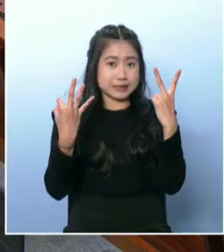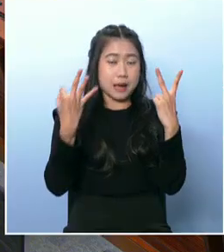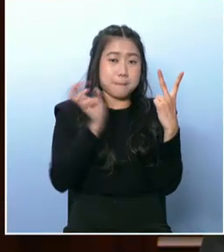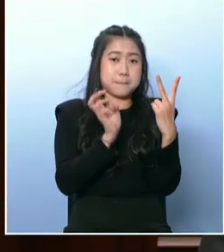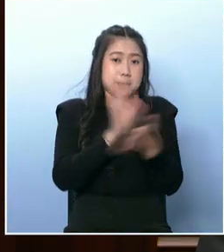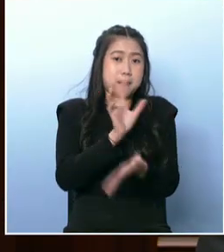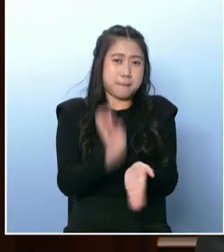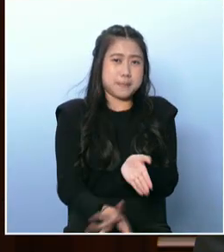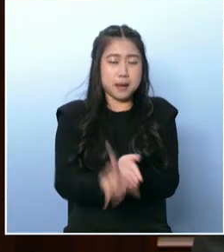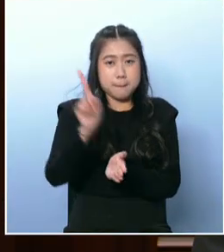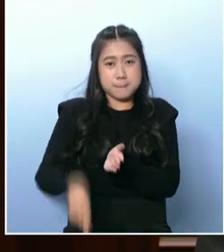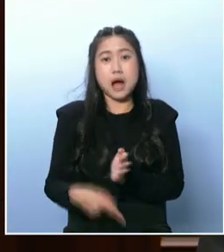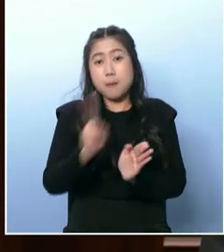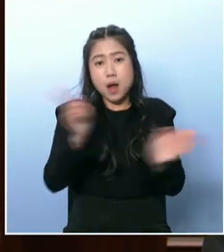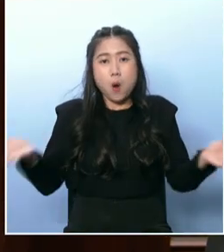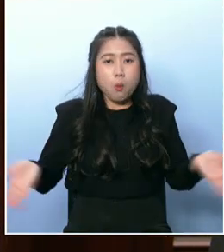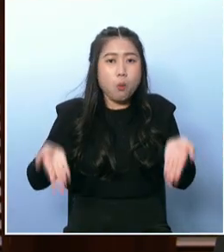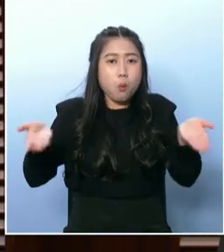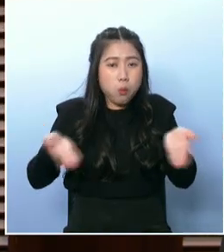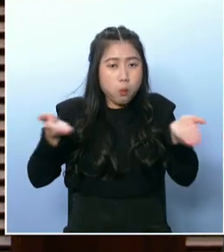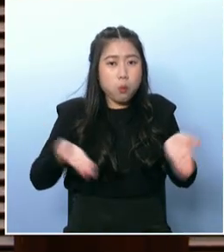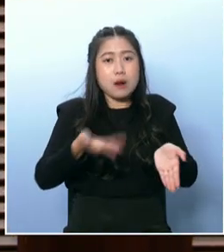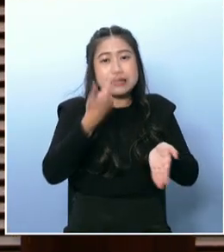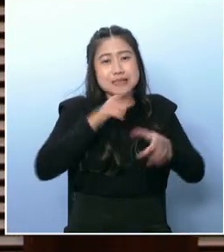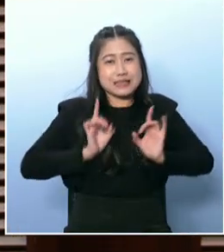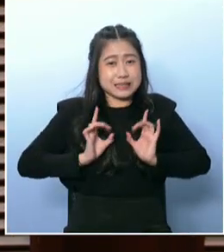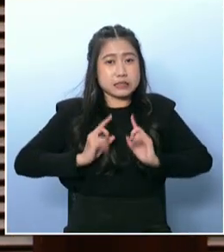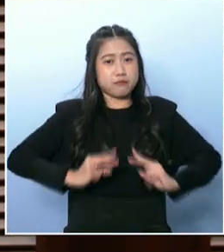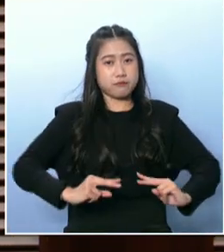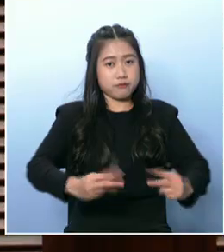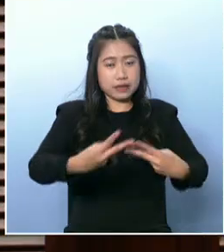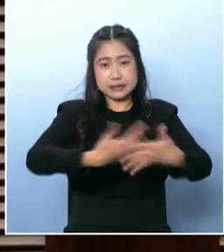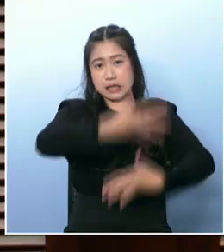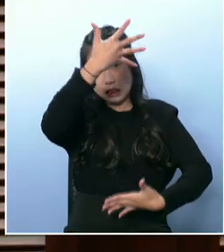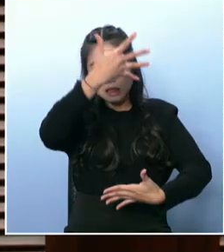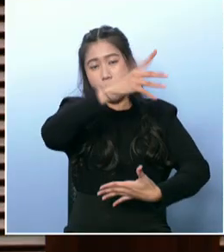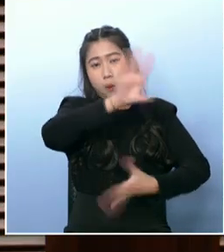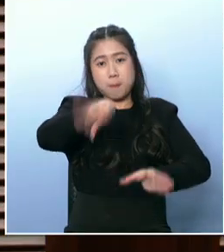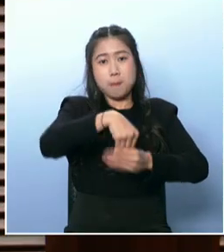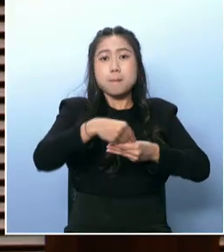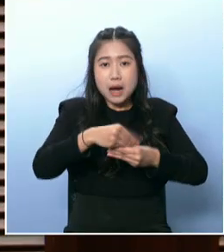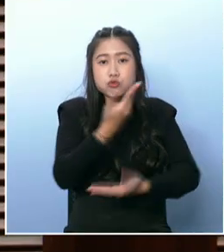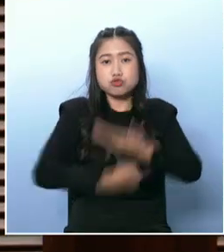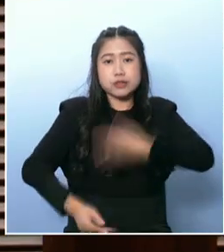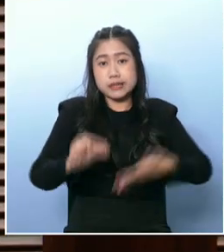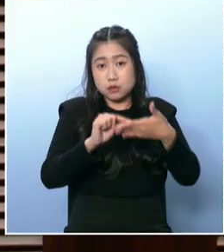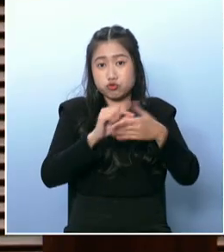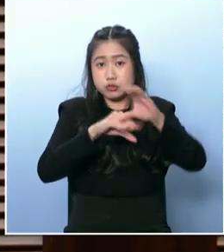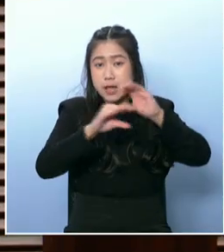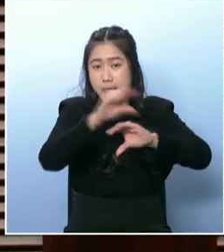At the end of 2023, you have rolled out a scheme to encourage the private sector to